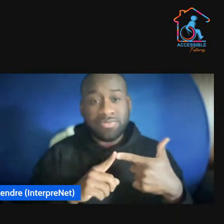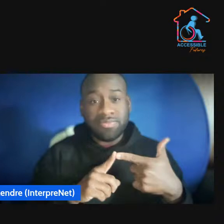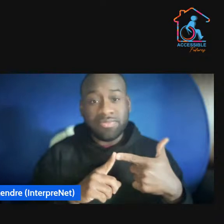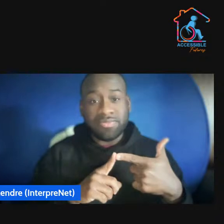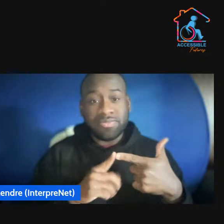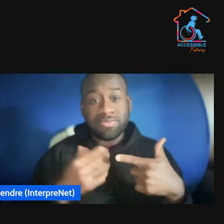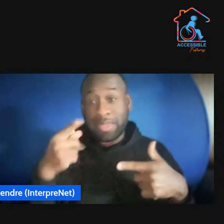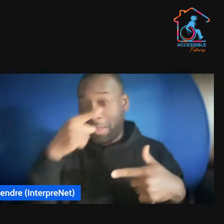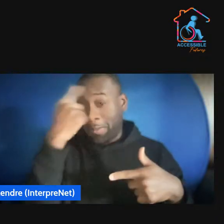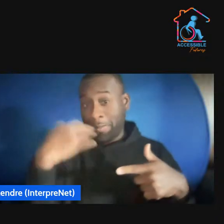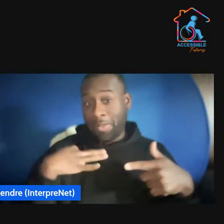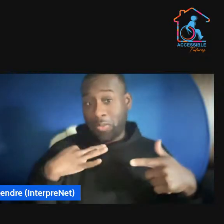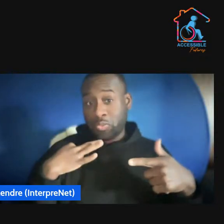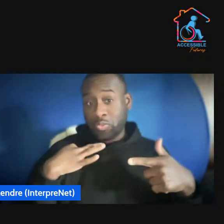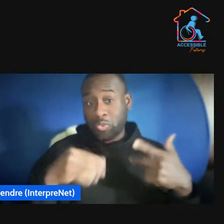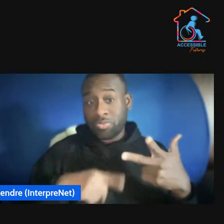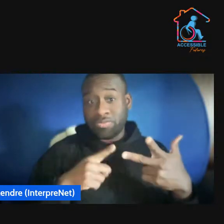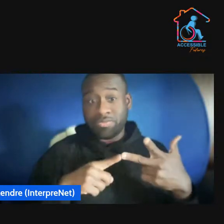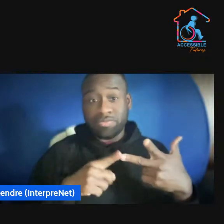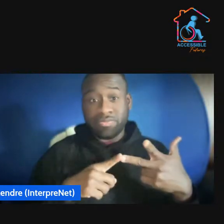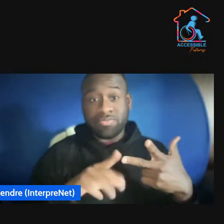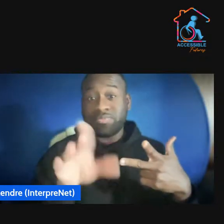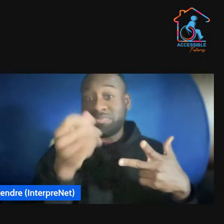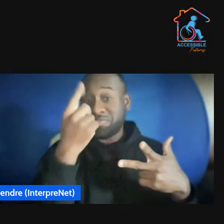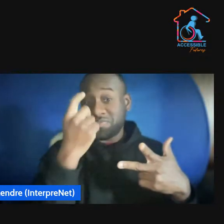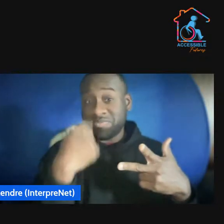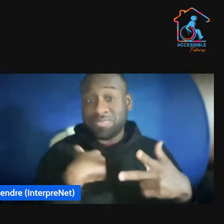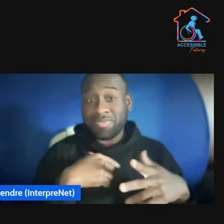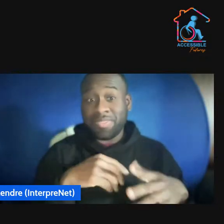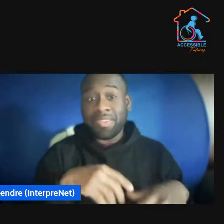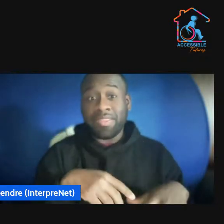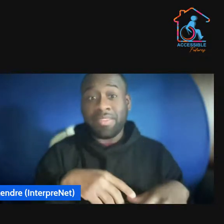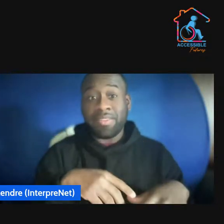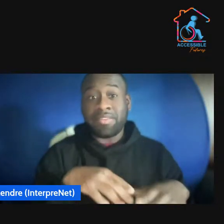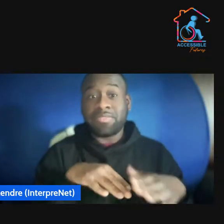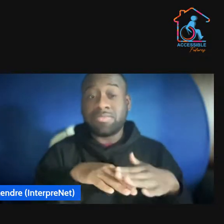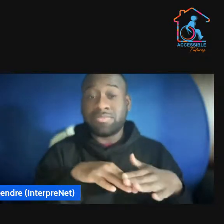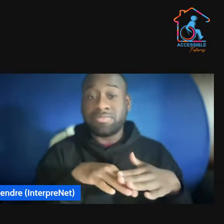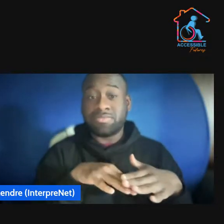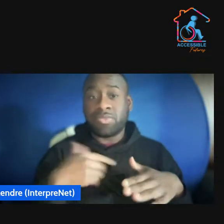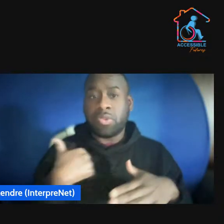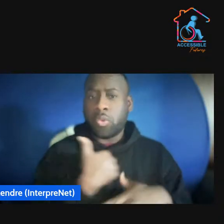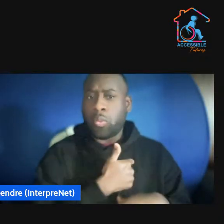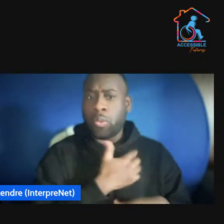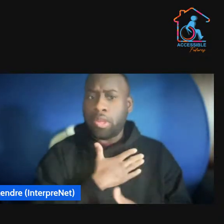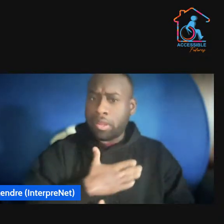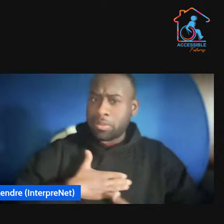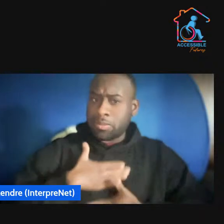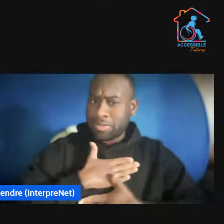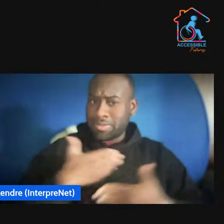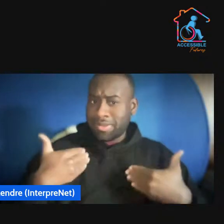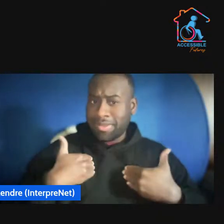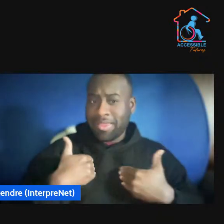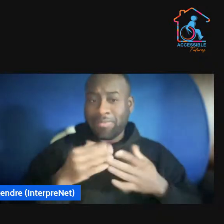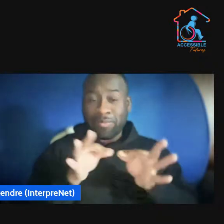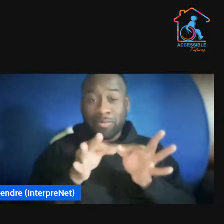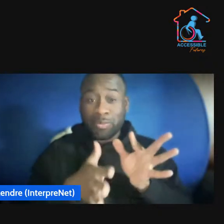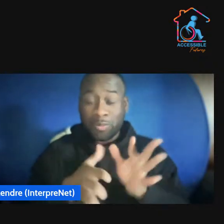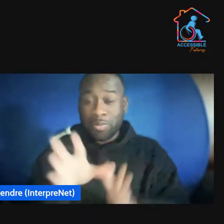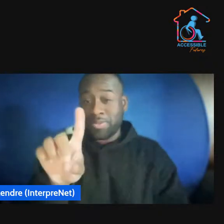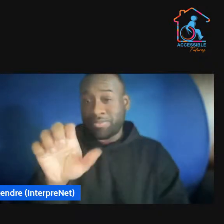wearing a black shirt. Quick note on accessibility. We are very pleased to have DeAndre with us